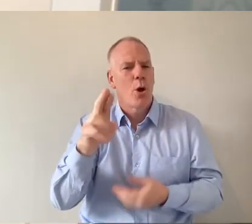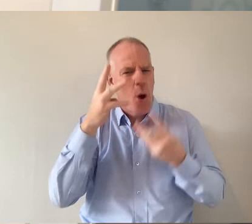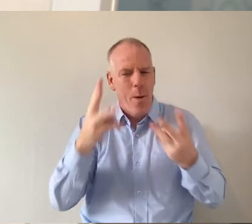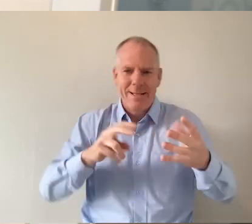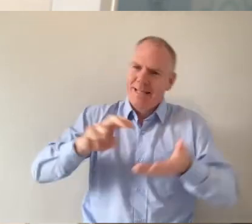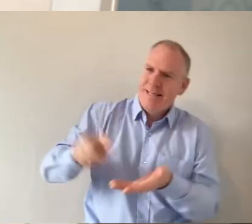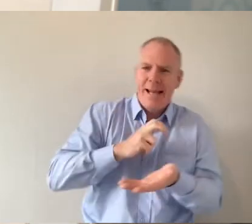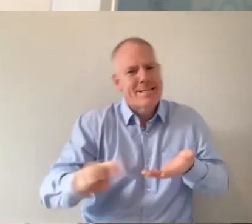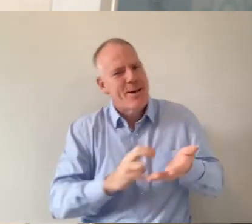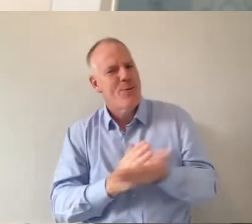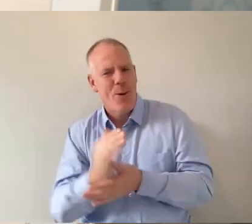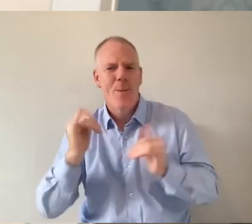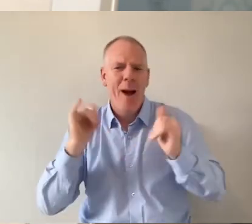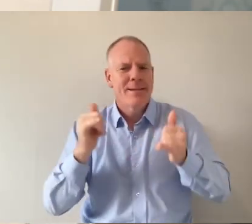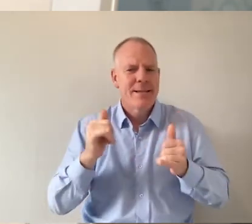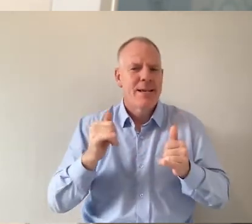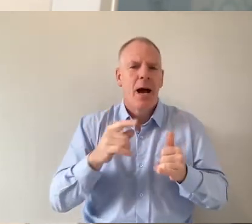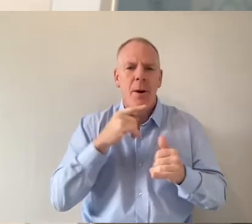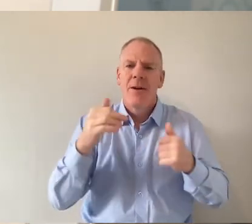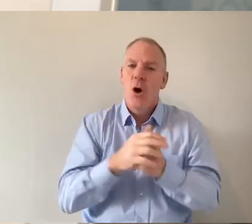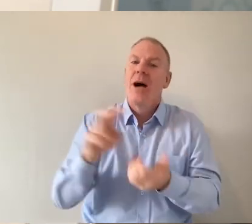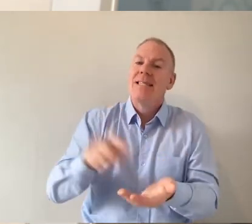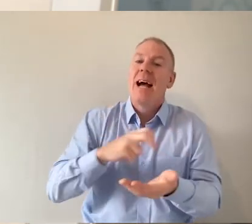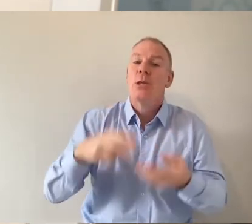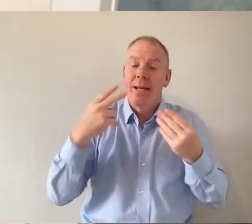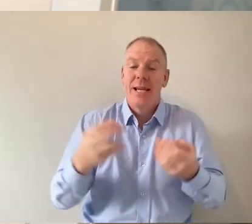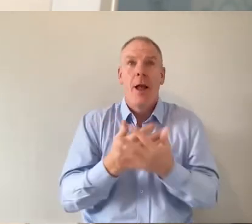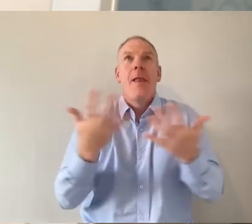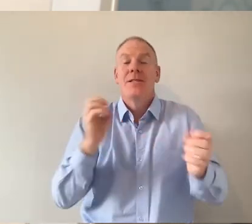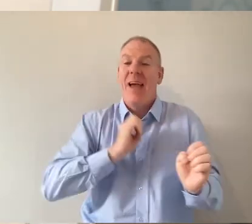of dancing in his party. But to do dancing, he needs a lot of